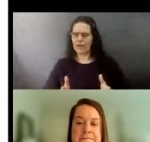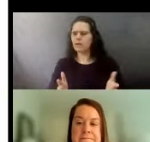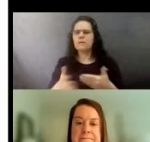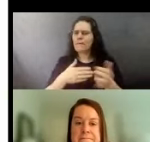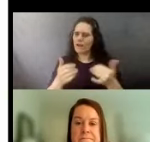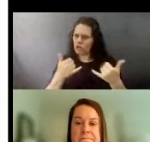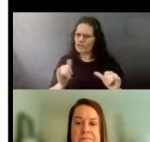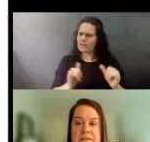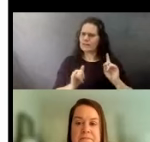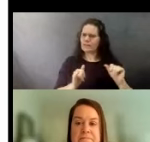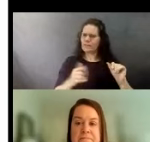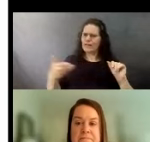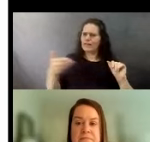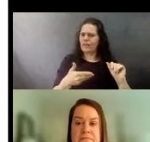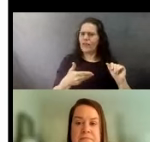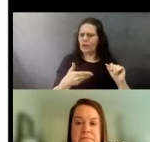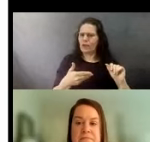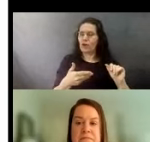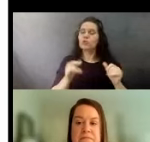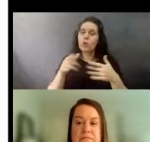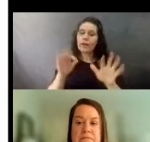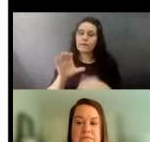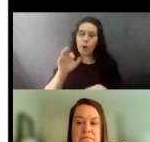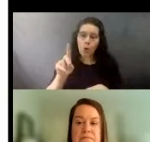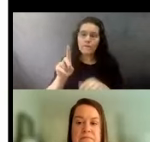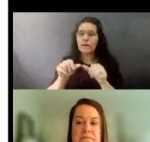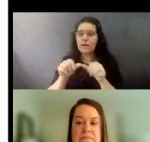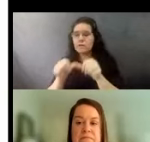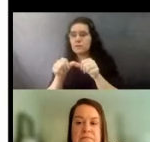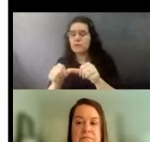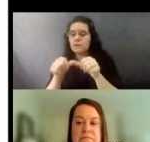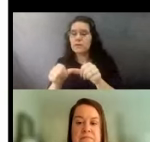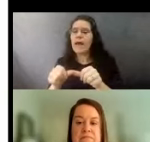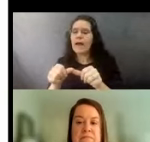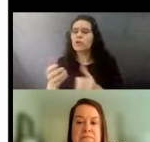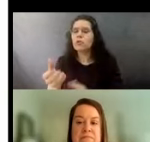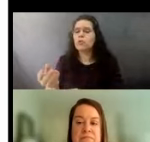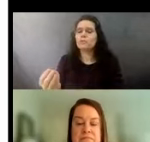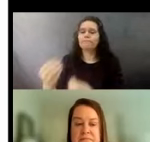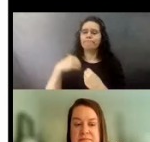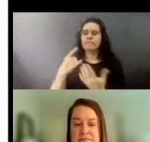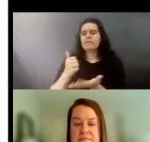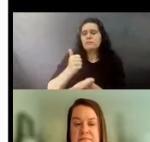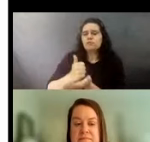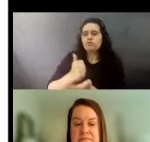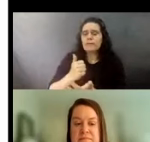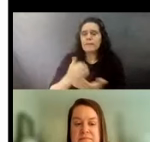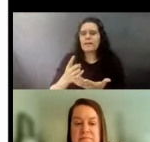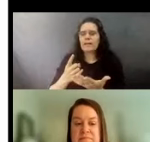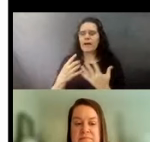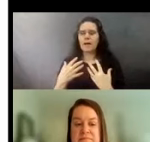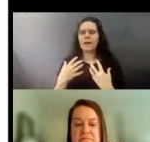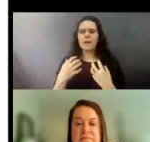for long COVID that is helping them function better, you don't consider the positive effects of